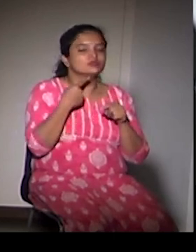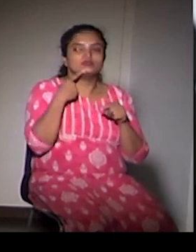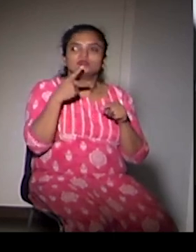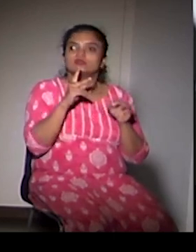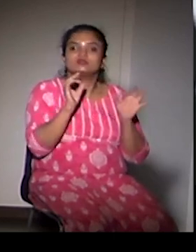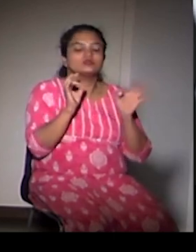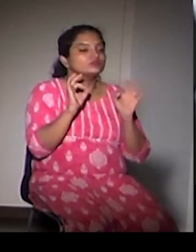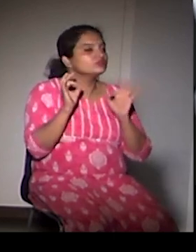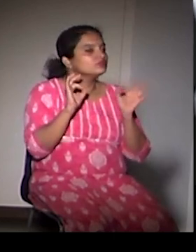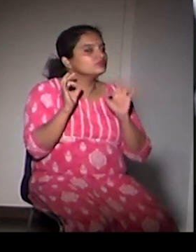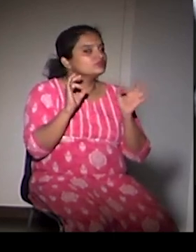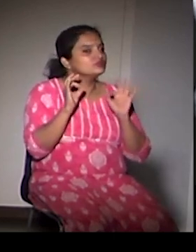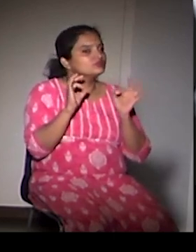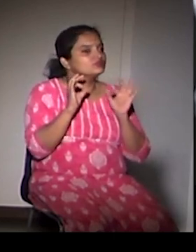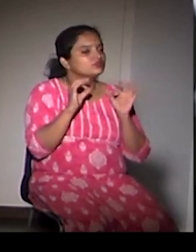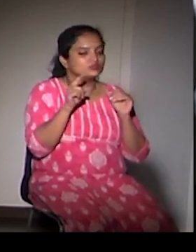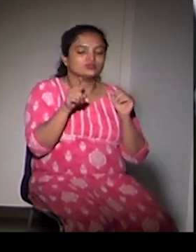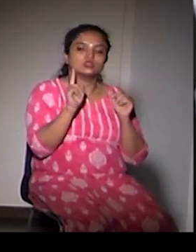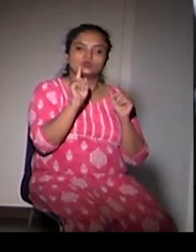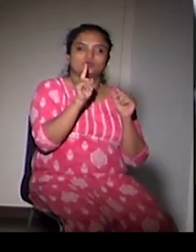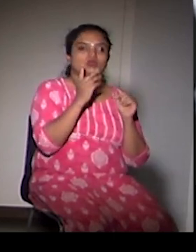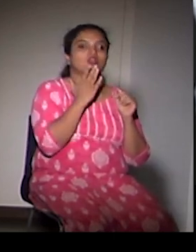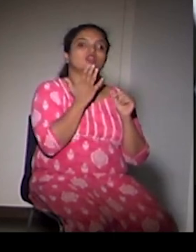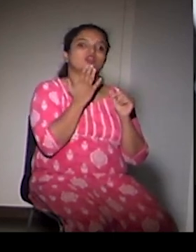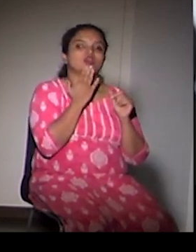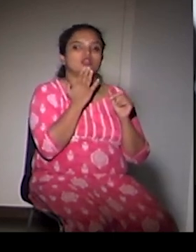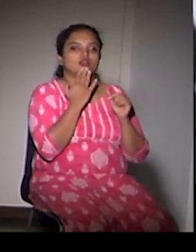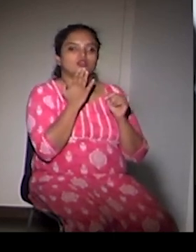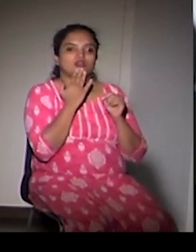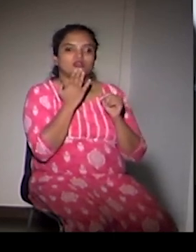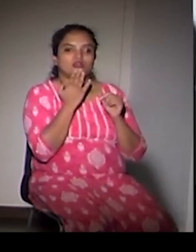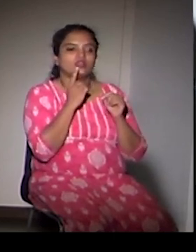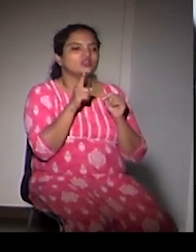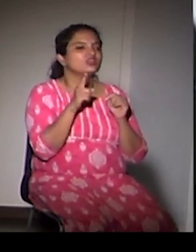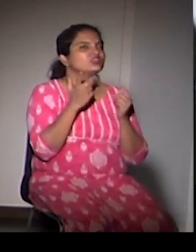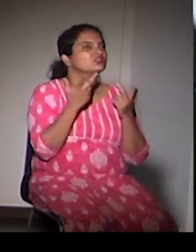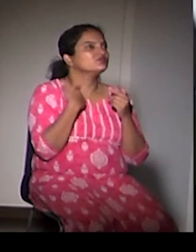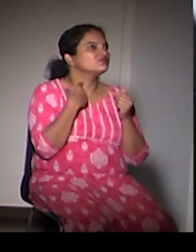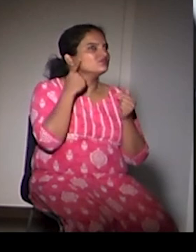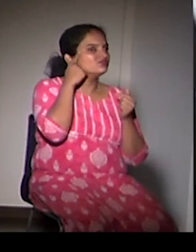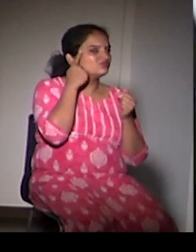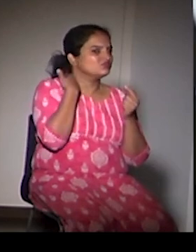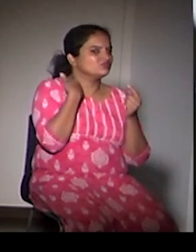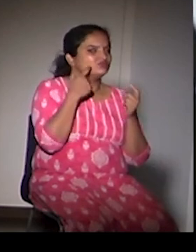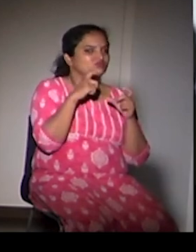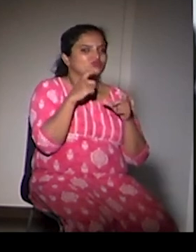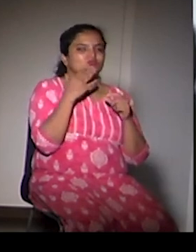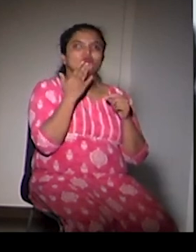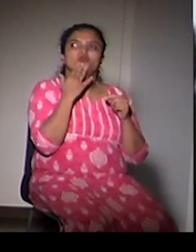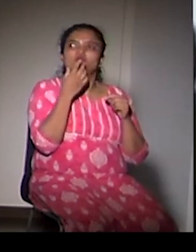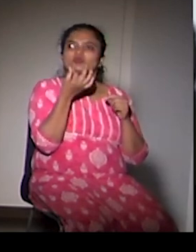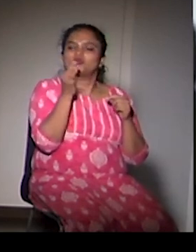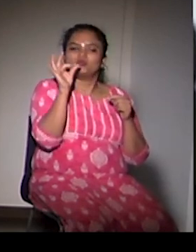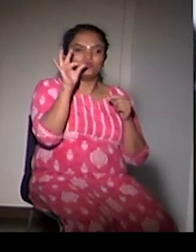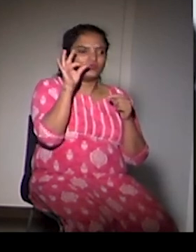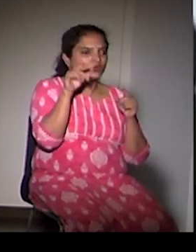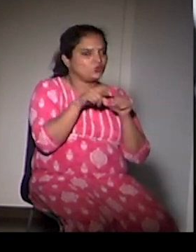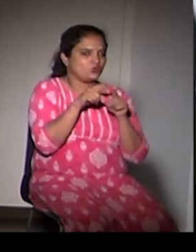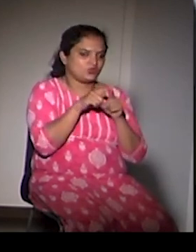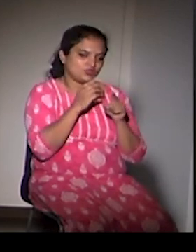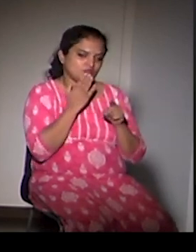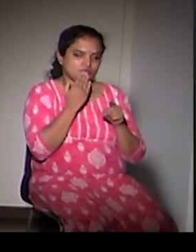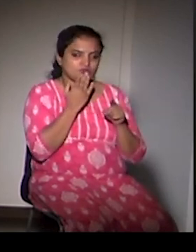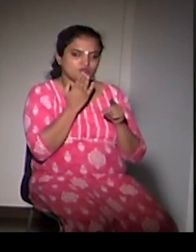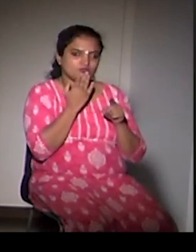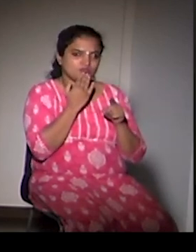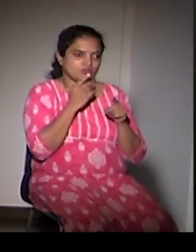plain tiles, just one colour, most commonly cobalt blue. But you can see here an example.